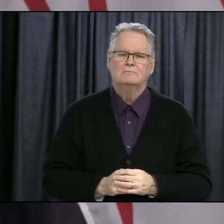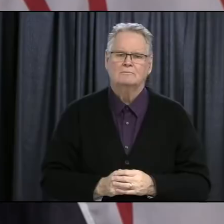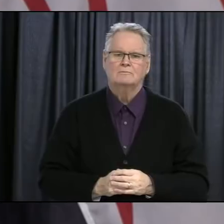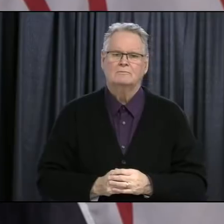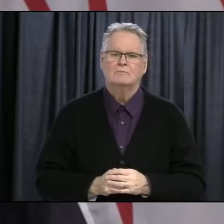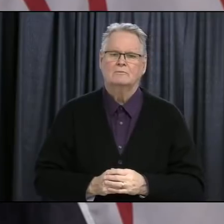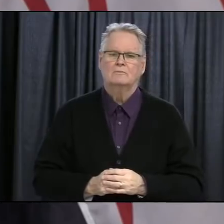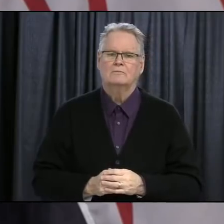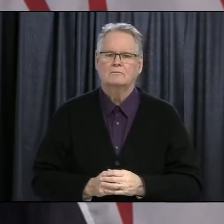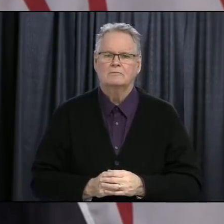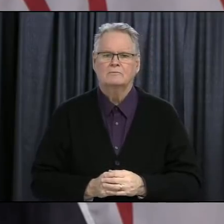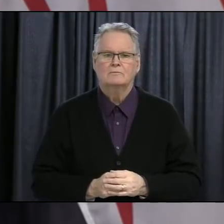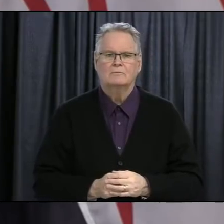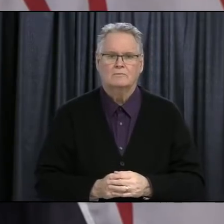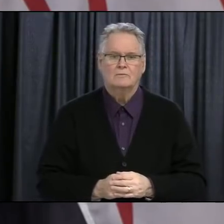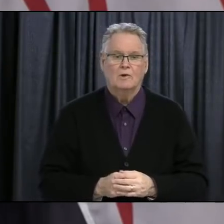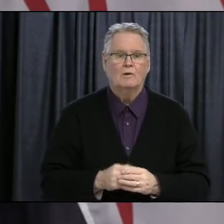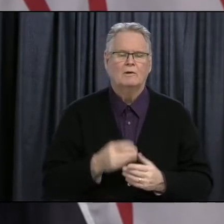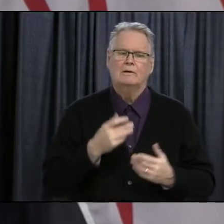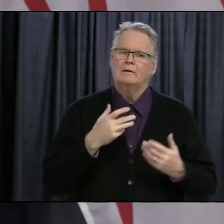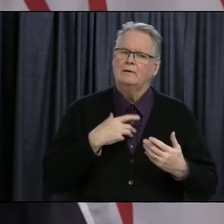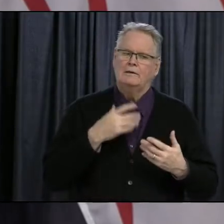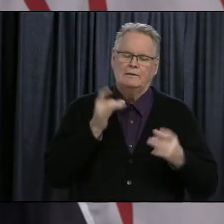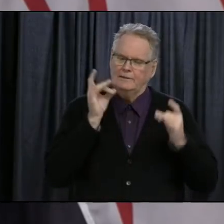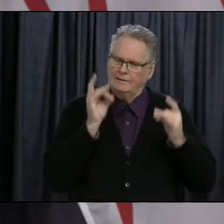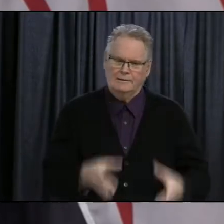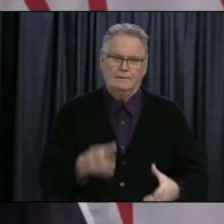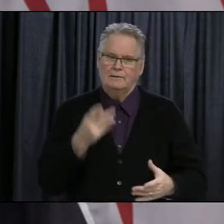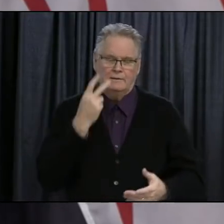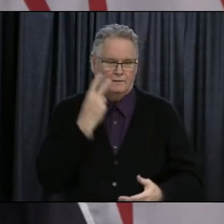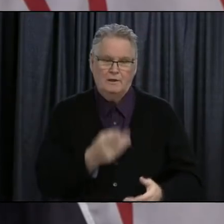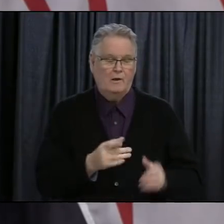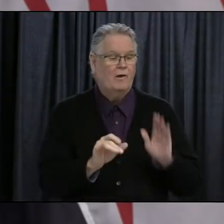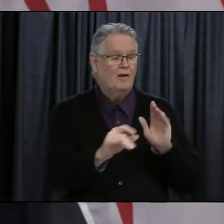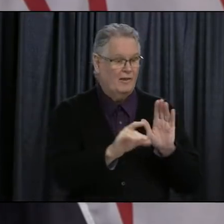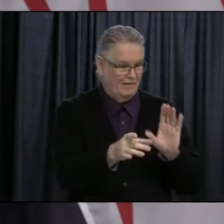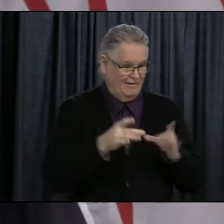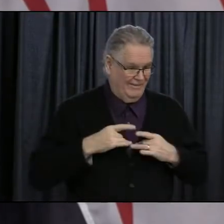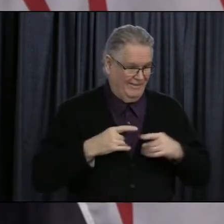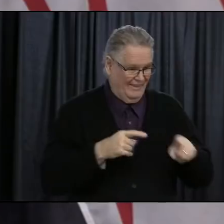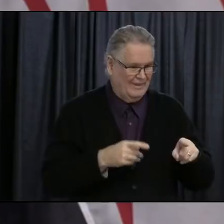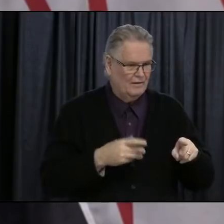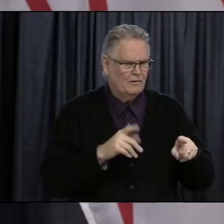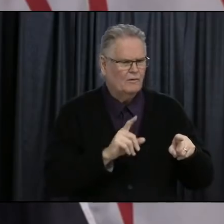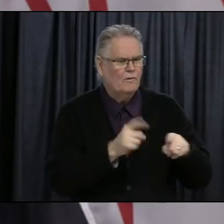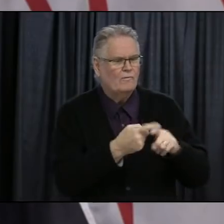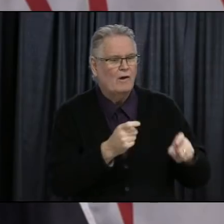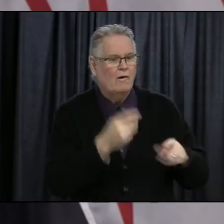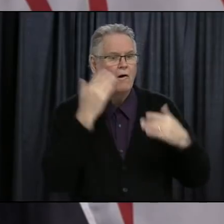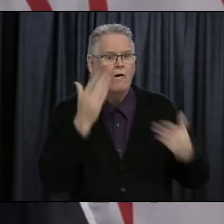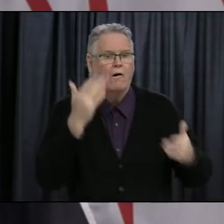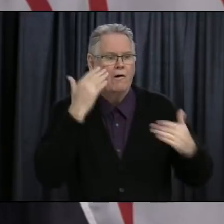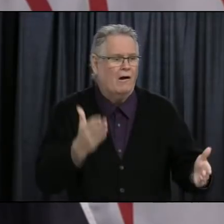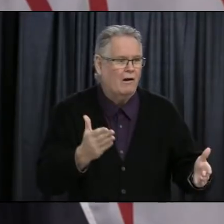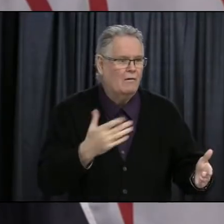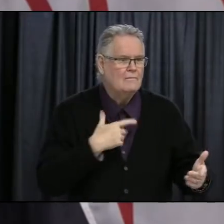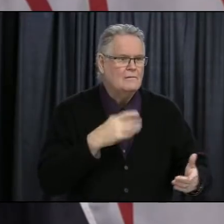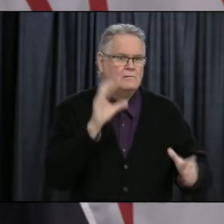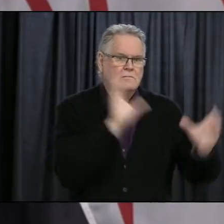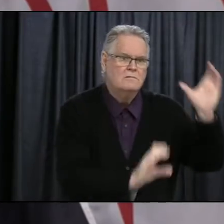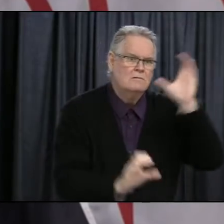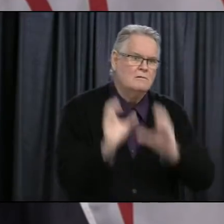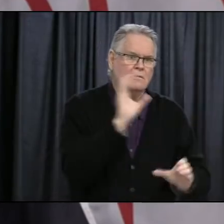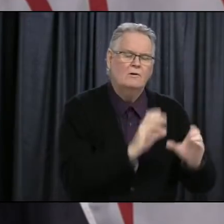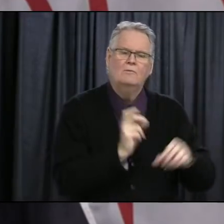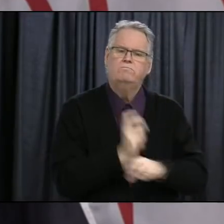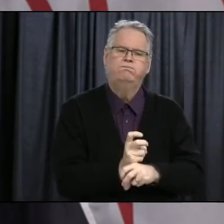we would also want to have a look and, if possible, get a snapshot across the region with some testing to